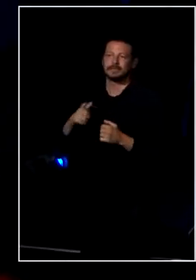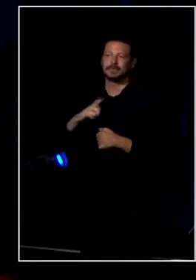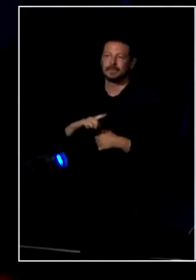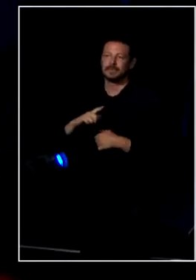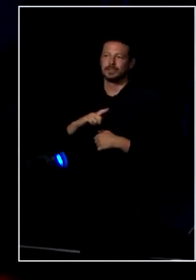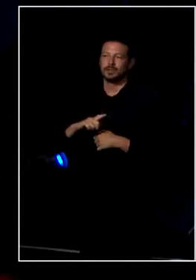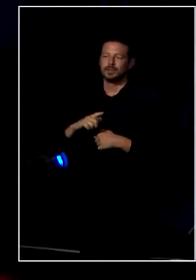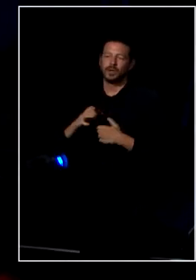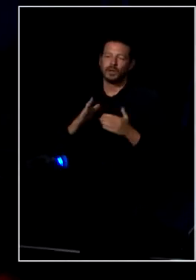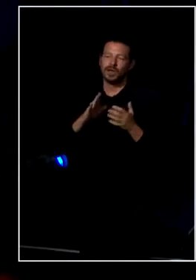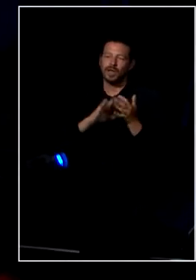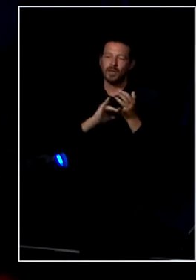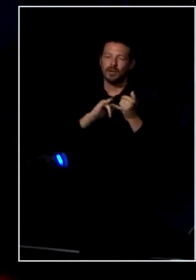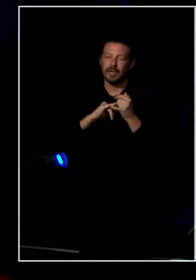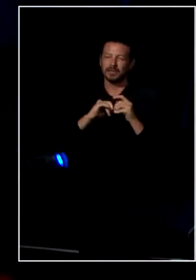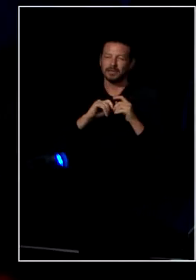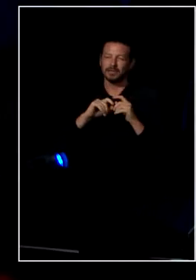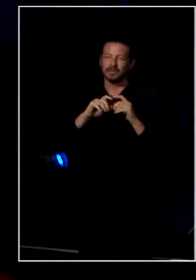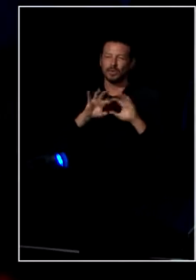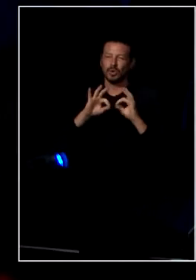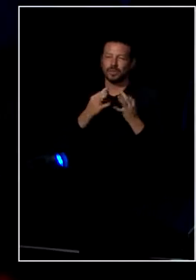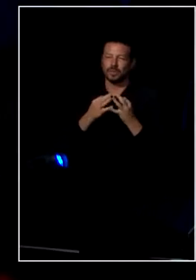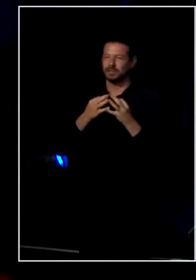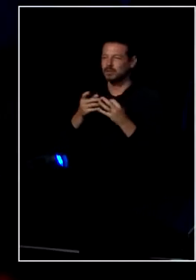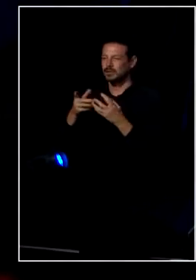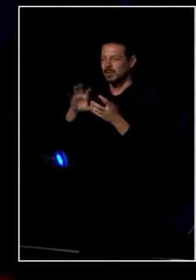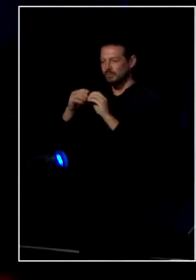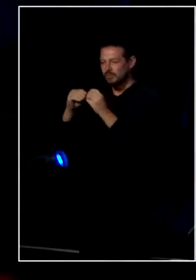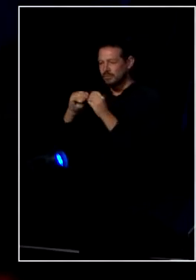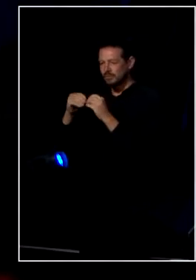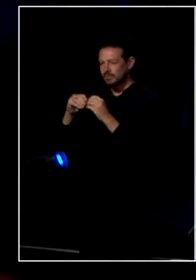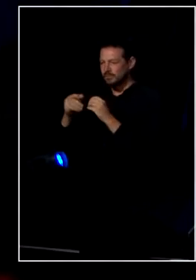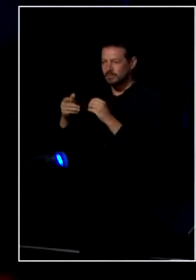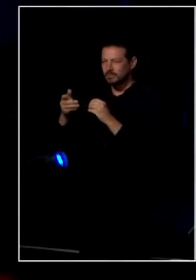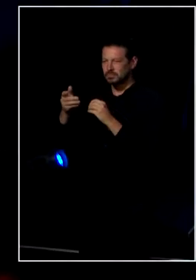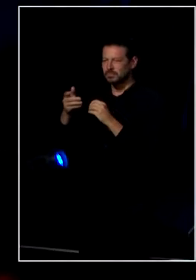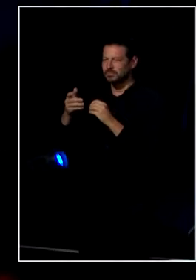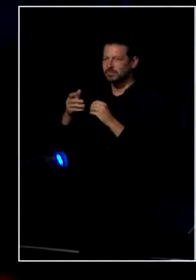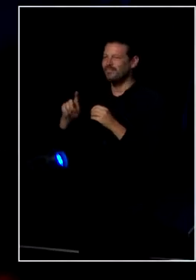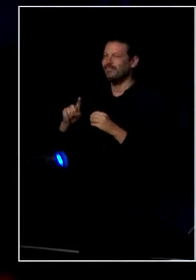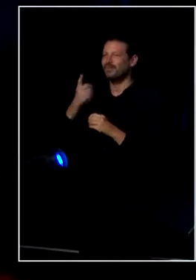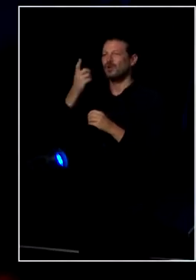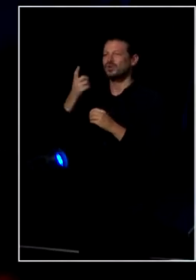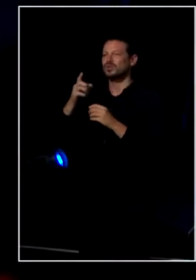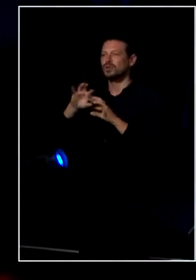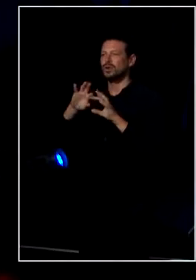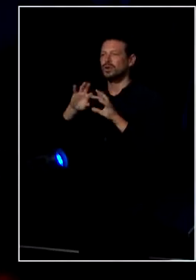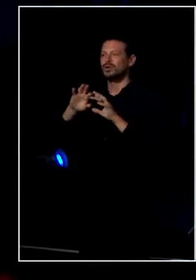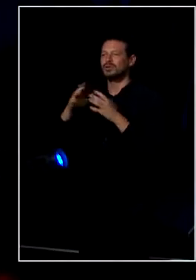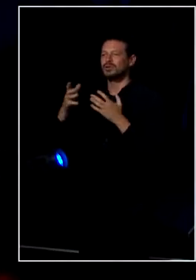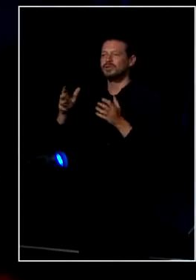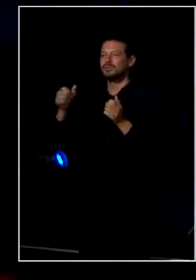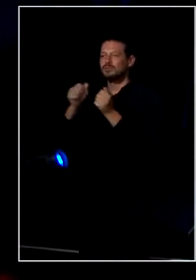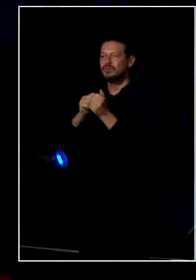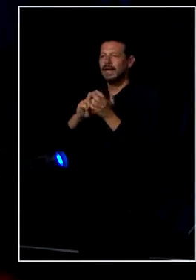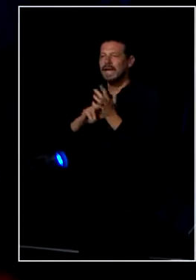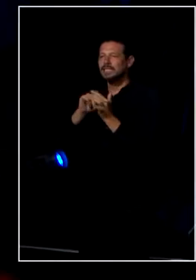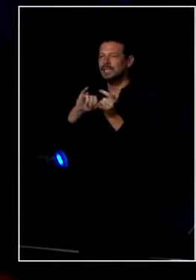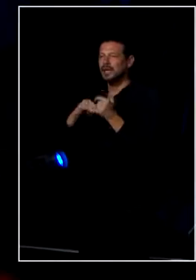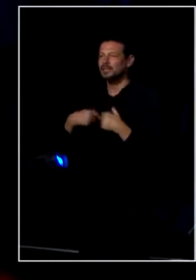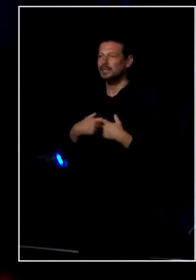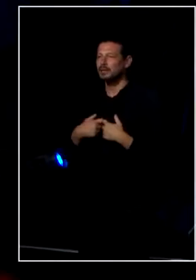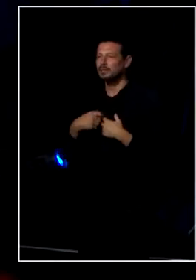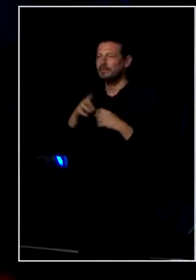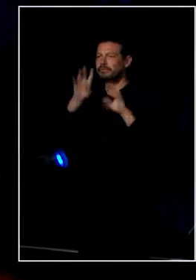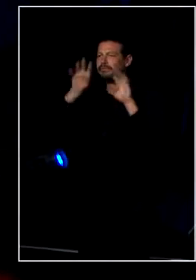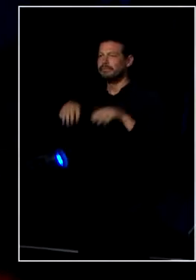one of the MS organisations brokered the first kind of appointment and I burst into tears and the meeting didn't go very well. And